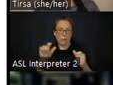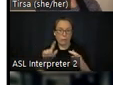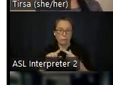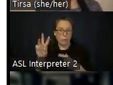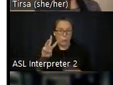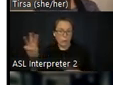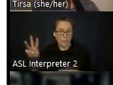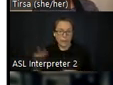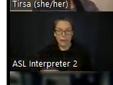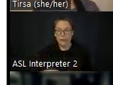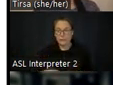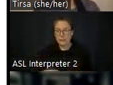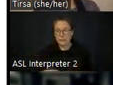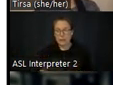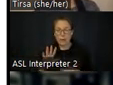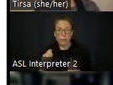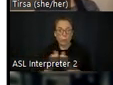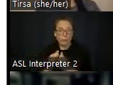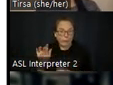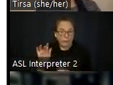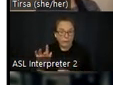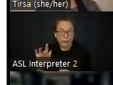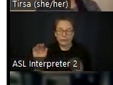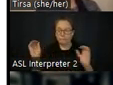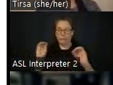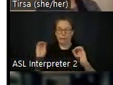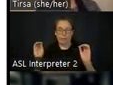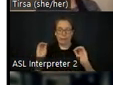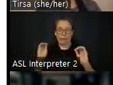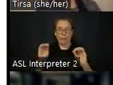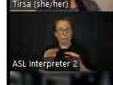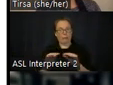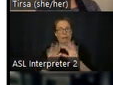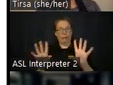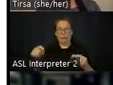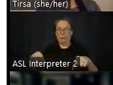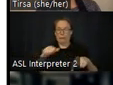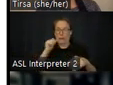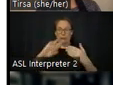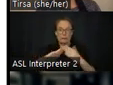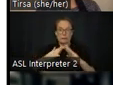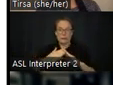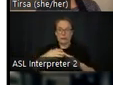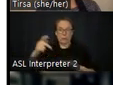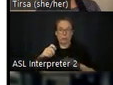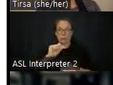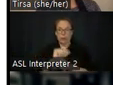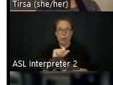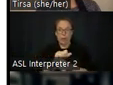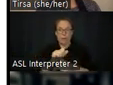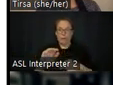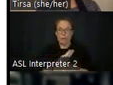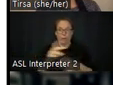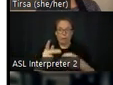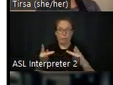or in like similar places where things are posted for any sort of group, it should pretty much state that these are